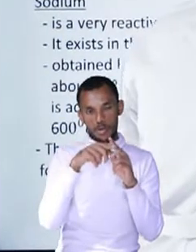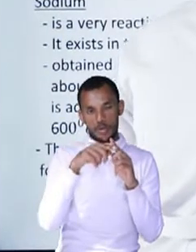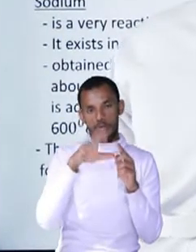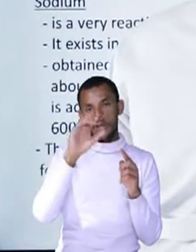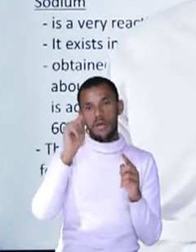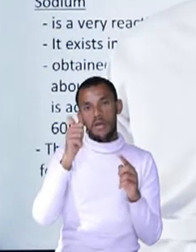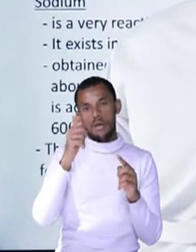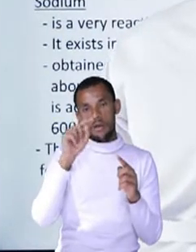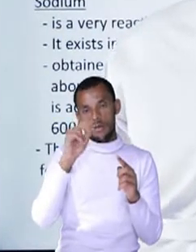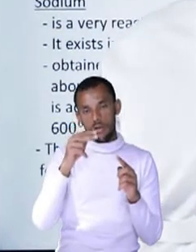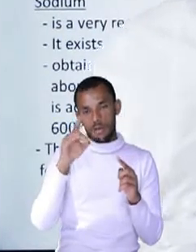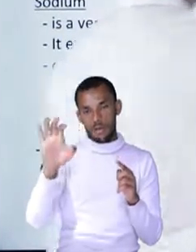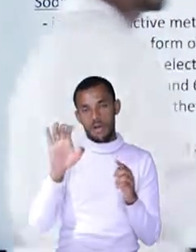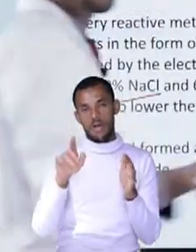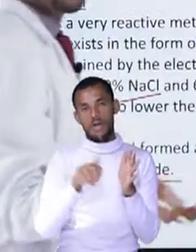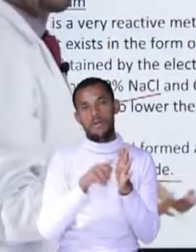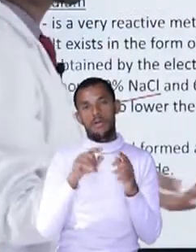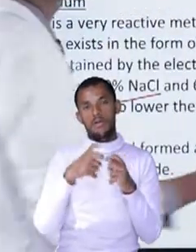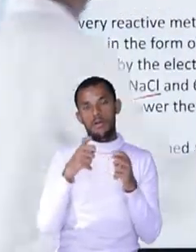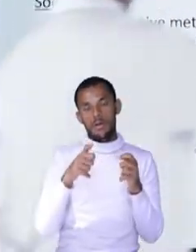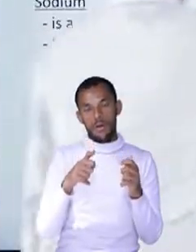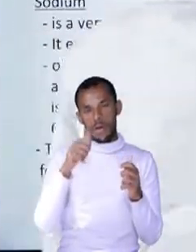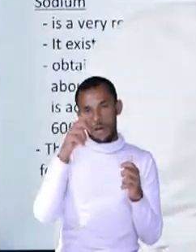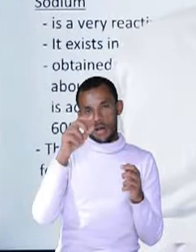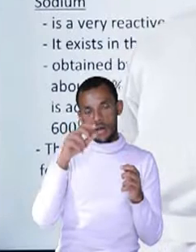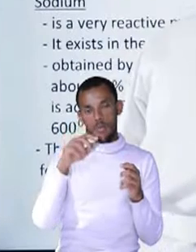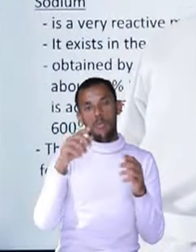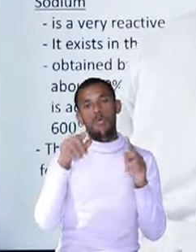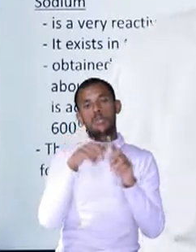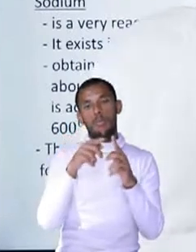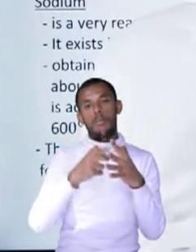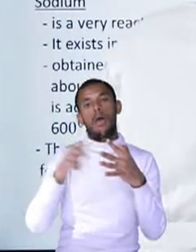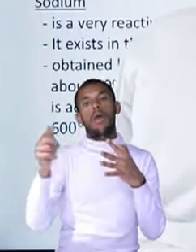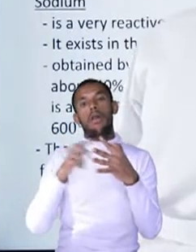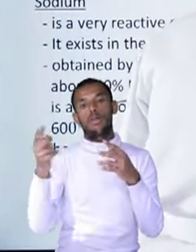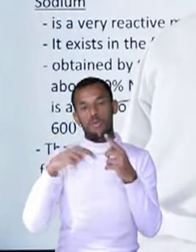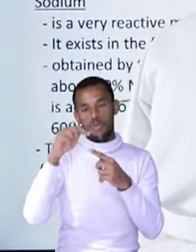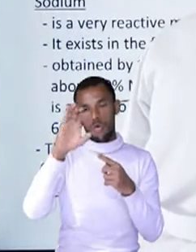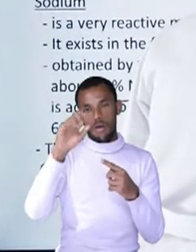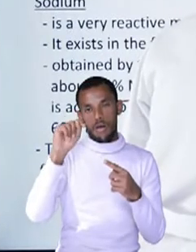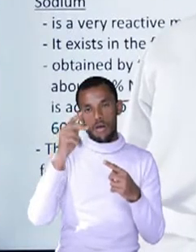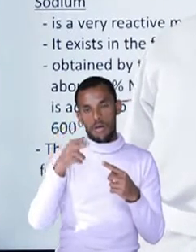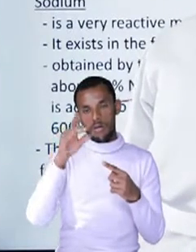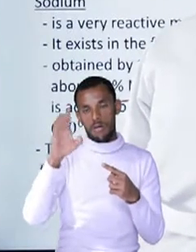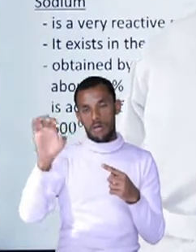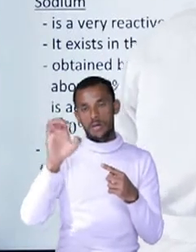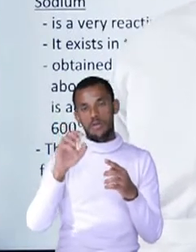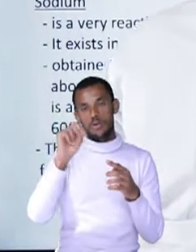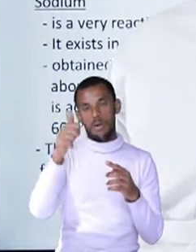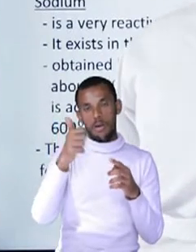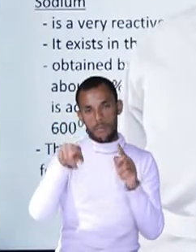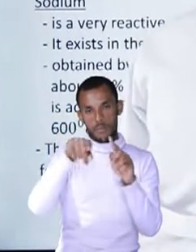Therefore, ions are usually migrated to oppositely charged. Positive ion migrated to cathode. Here, sodium